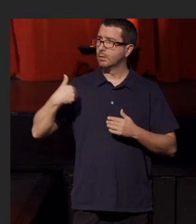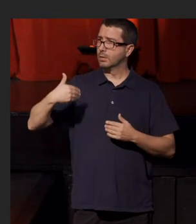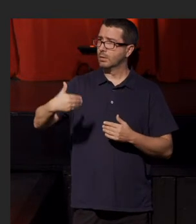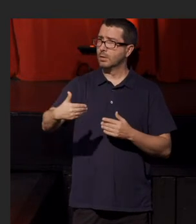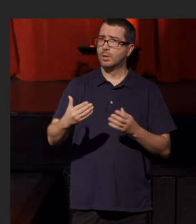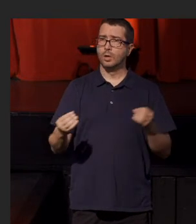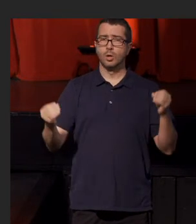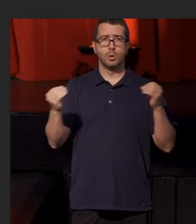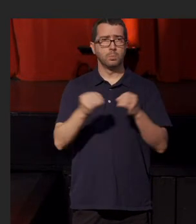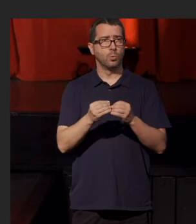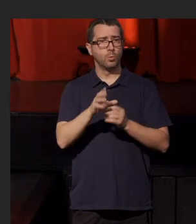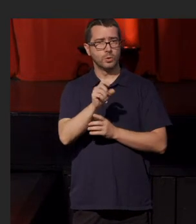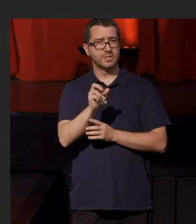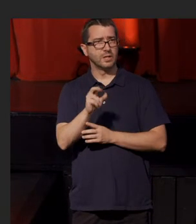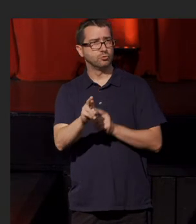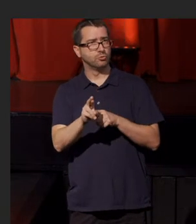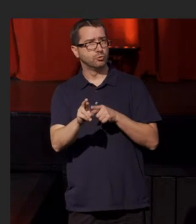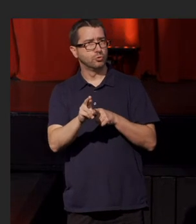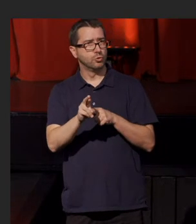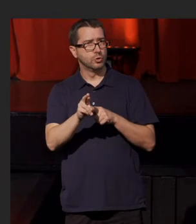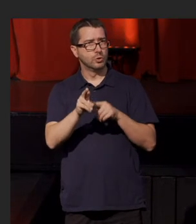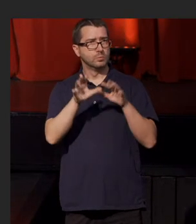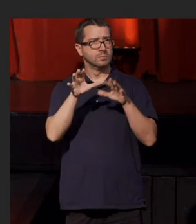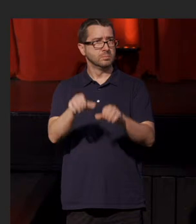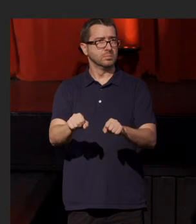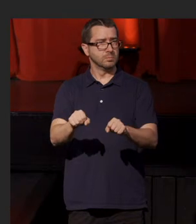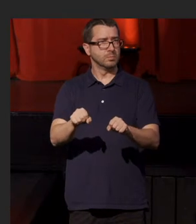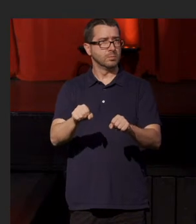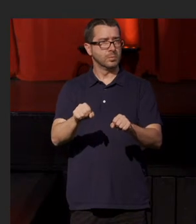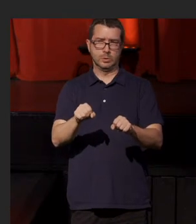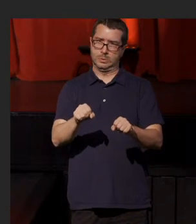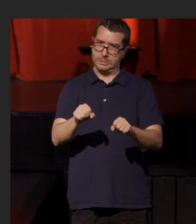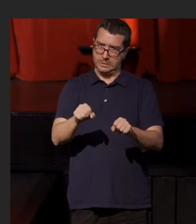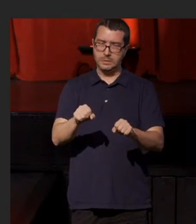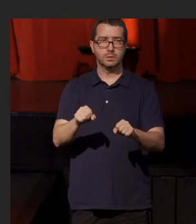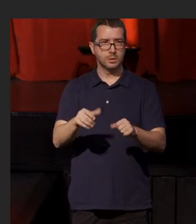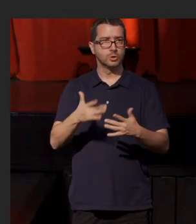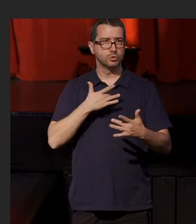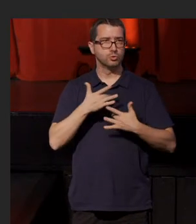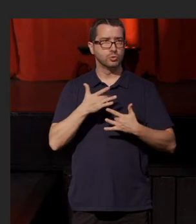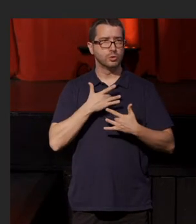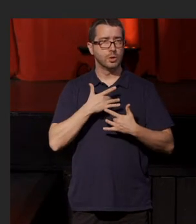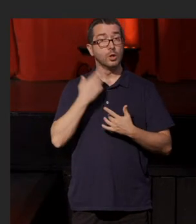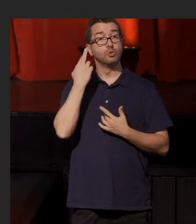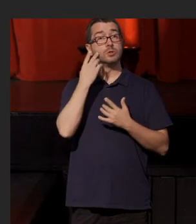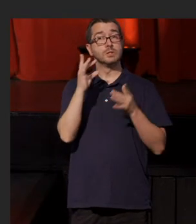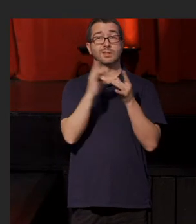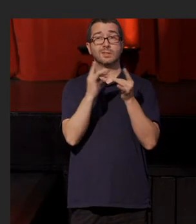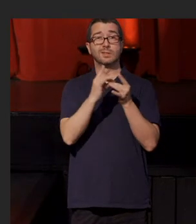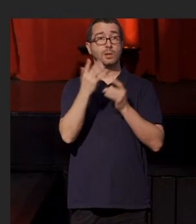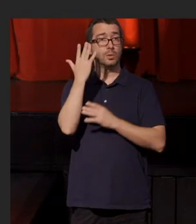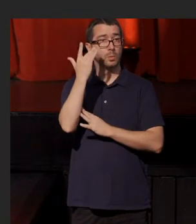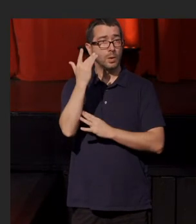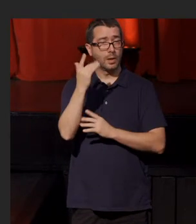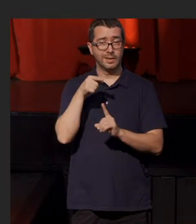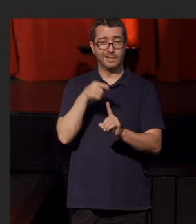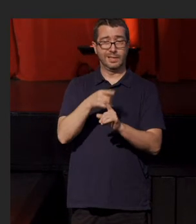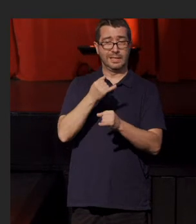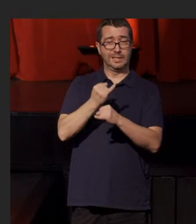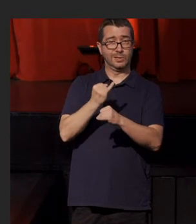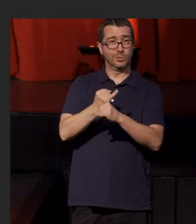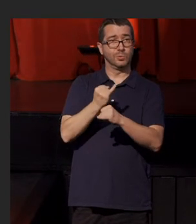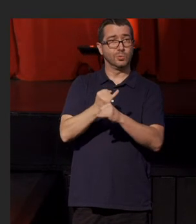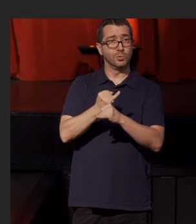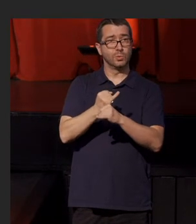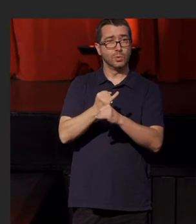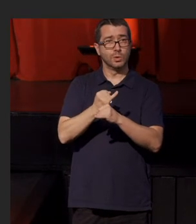down votes on party lines. That was causing concern as well. The reason I'm mentioning this is because we institutionalized from the beginning